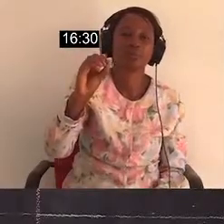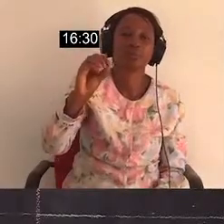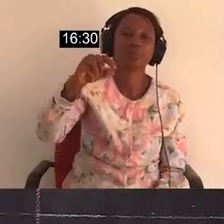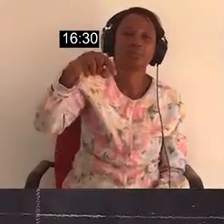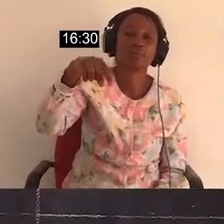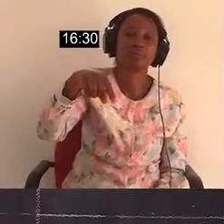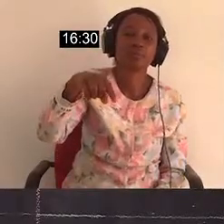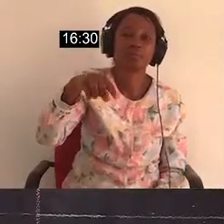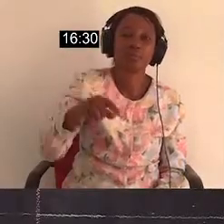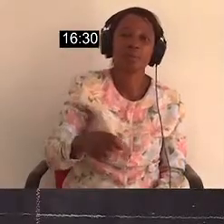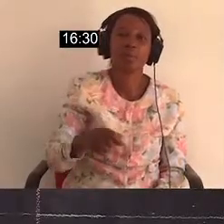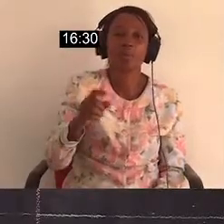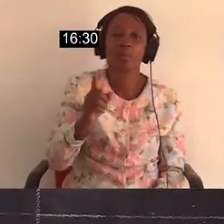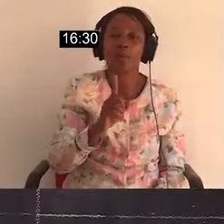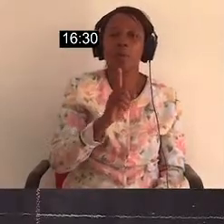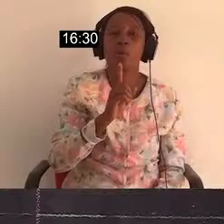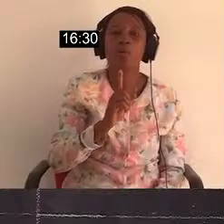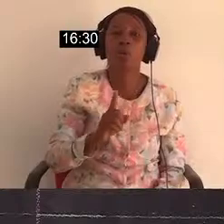Pop.